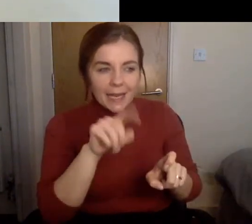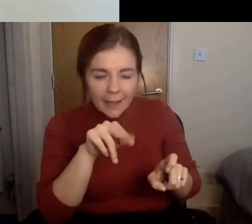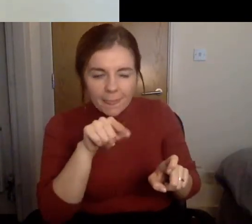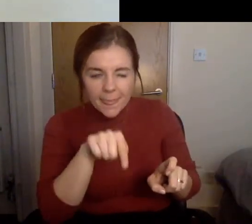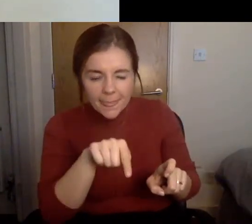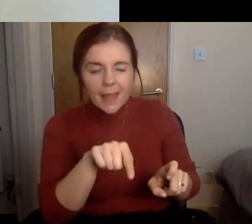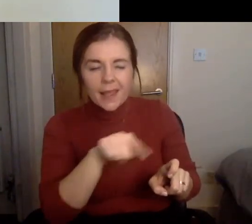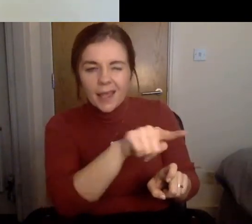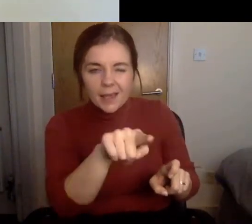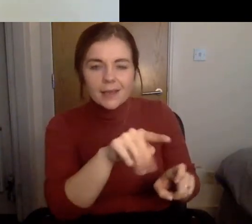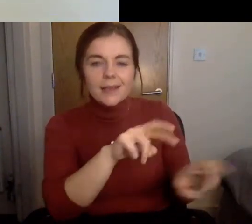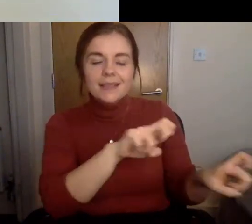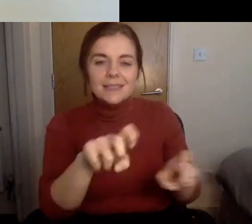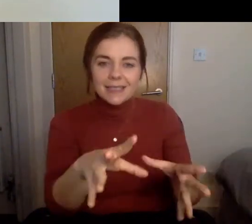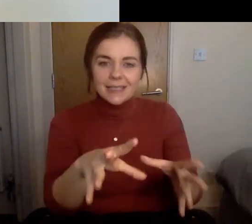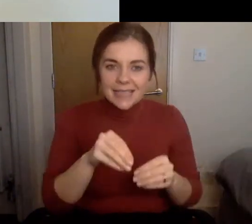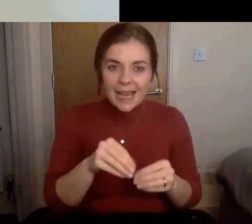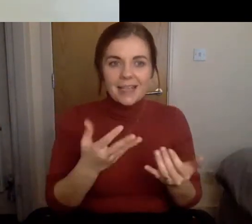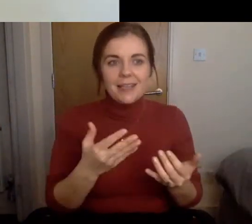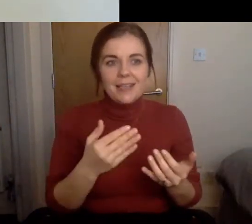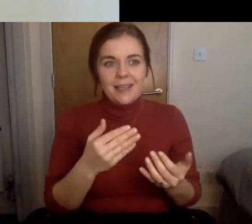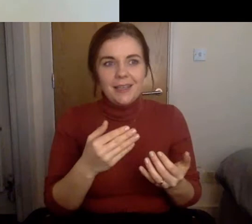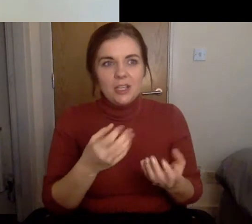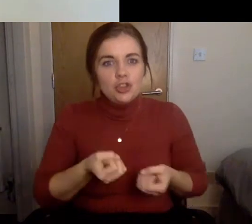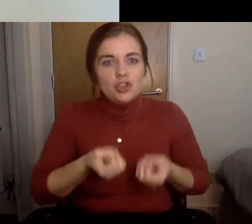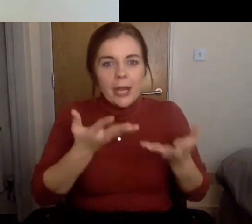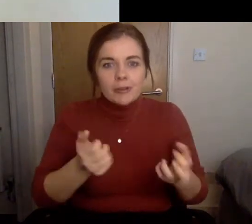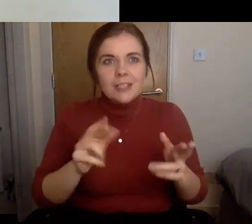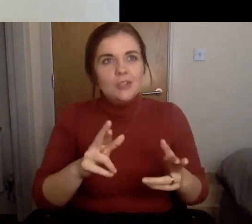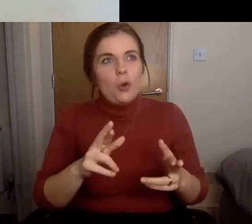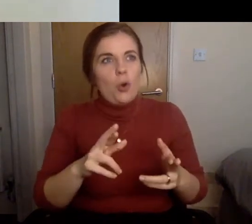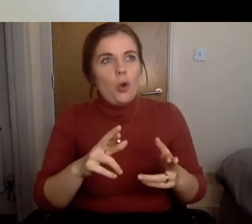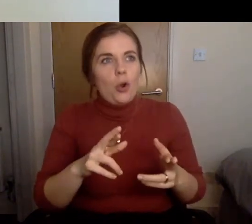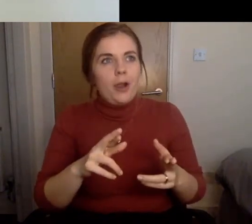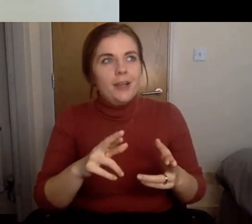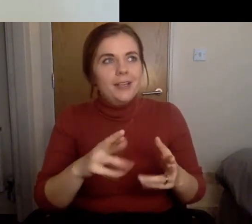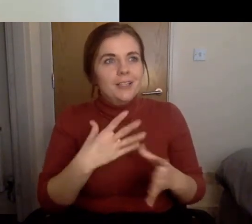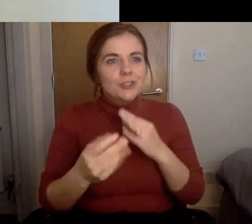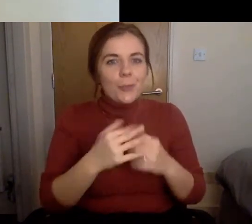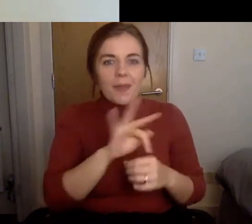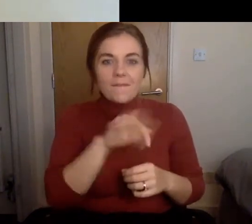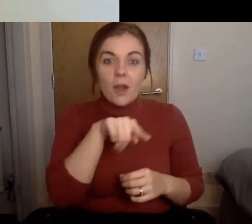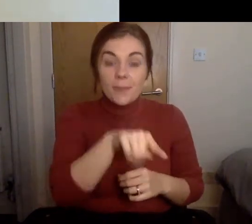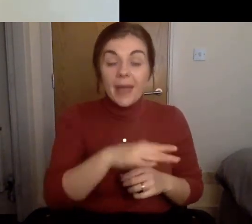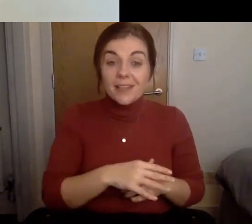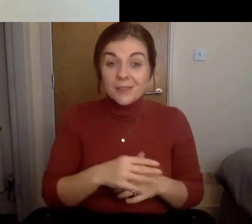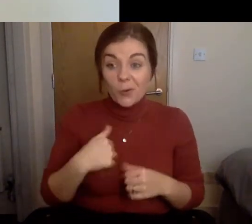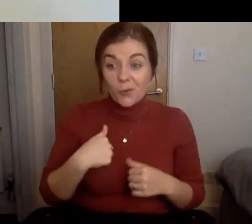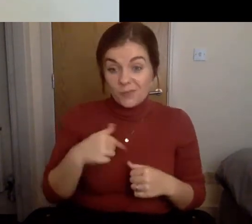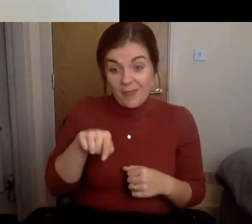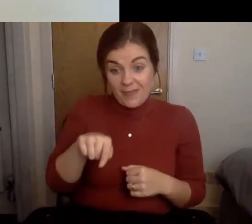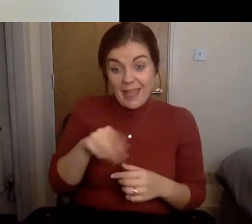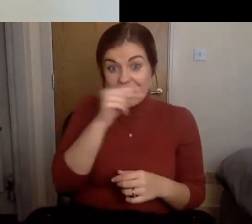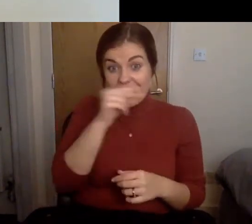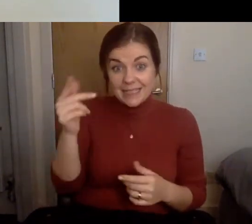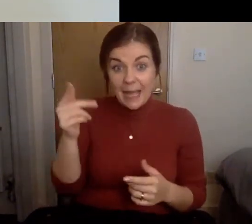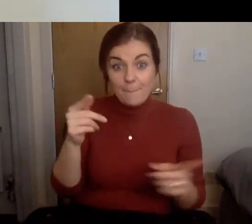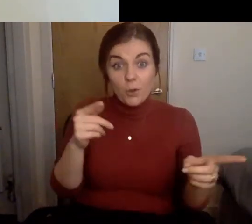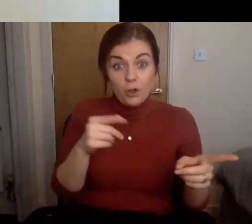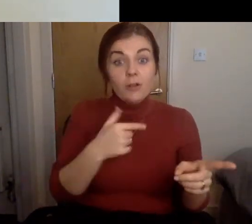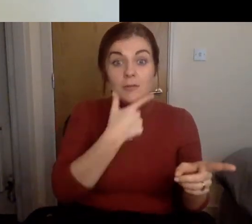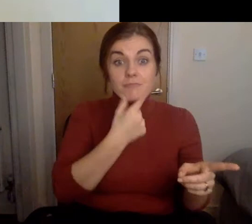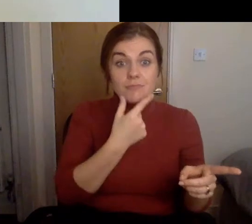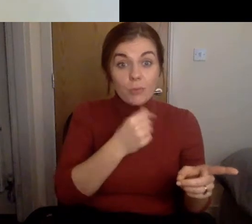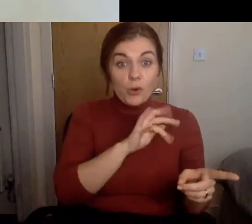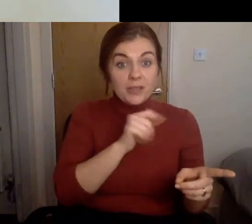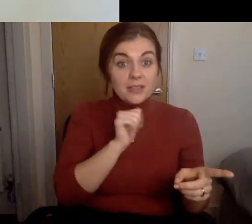fairness? So again, I've given you a good example of where they did that for themselves. They said, well, maybe in my life I can be more generous,